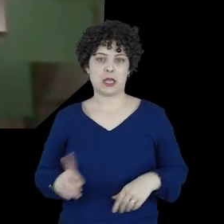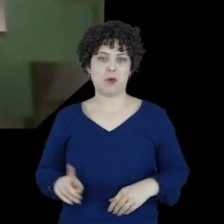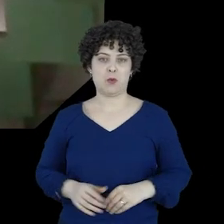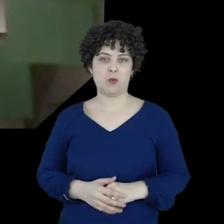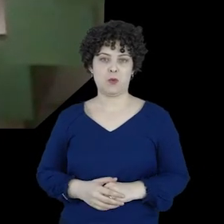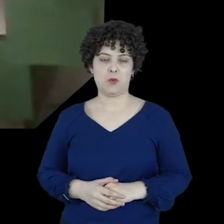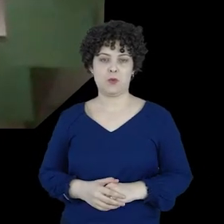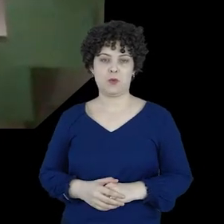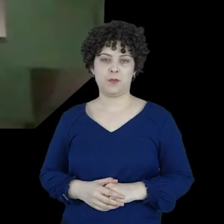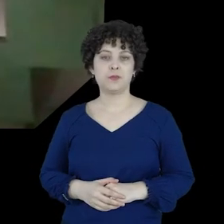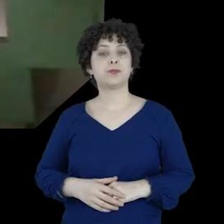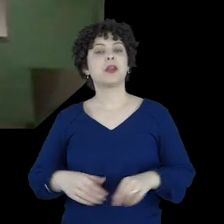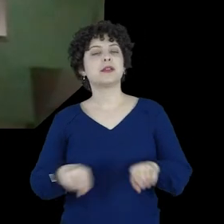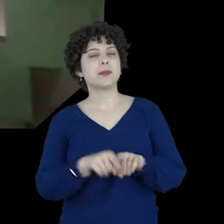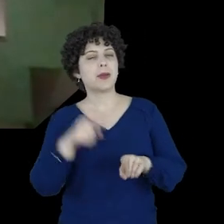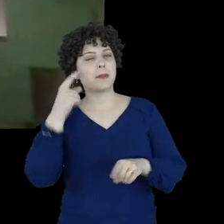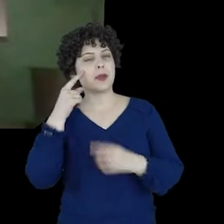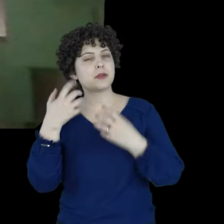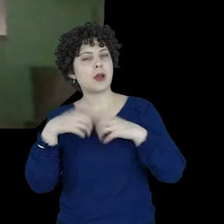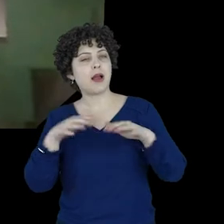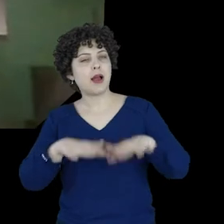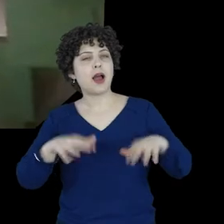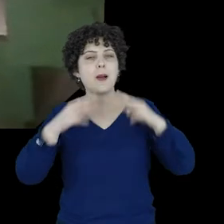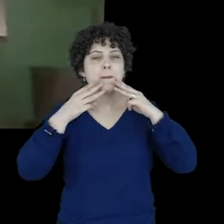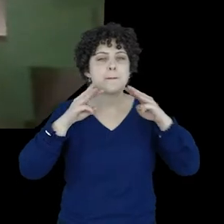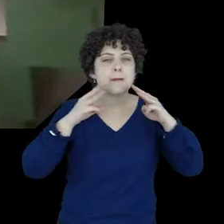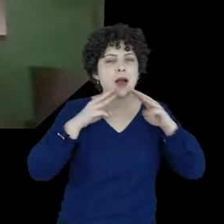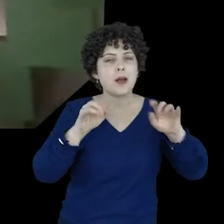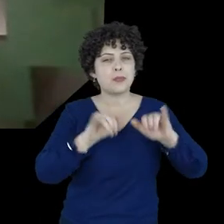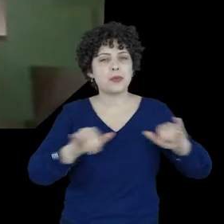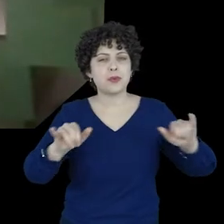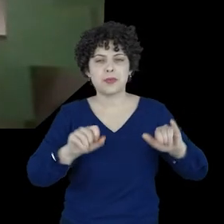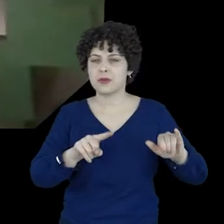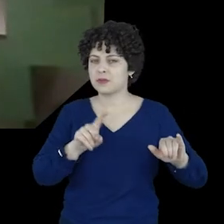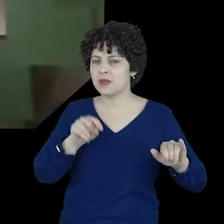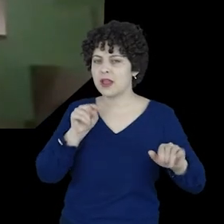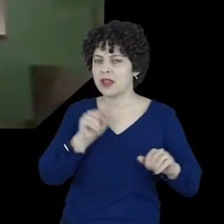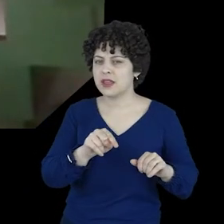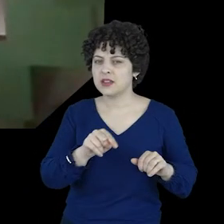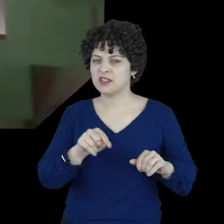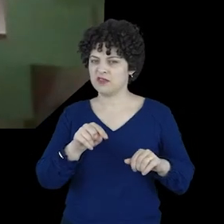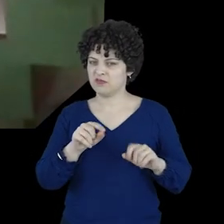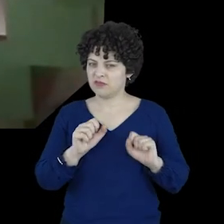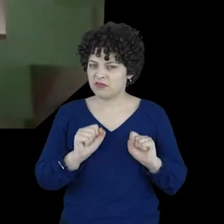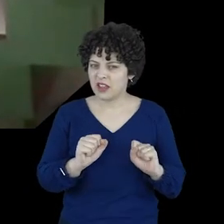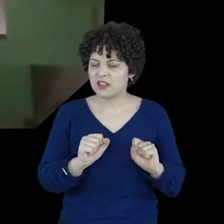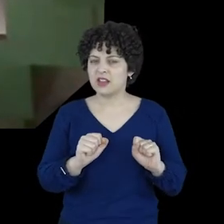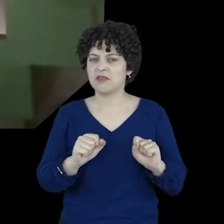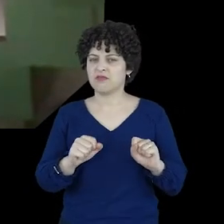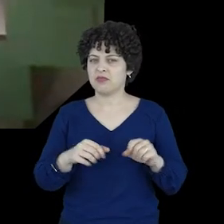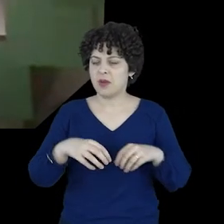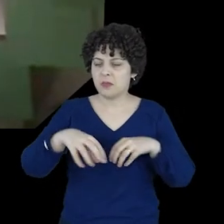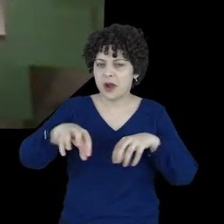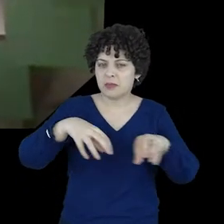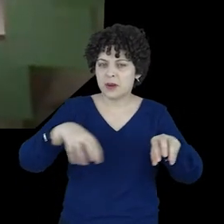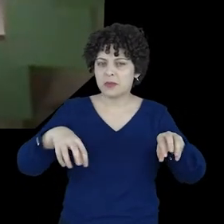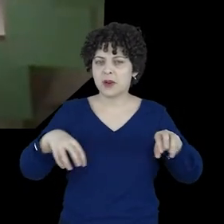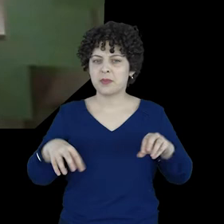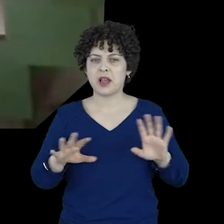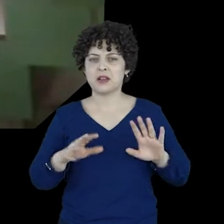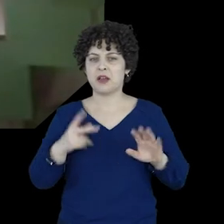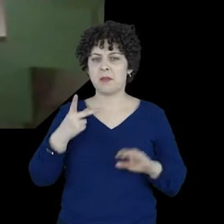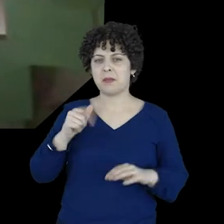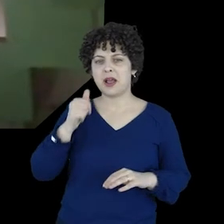out to children? Or again, I also think about the social marketing side of things. Would it have to be done at a decentralized